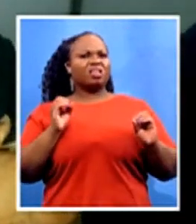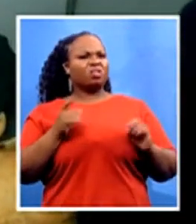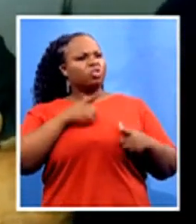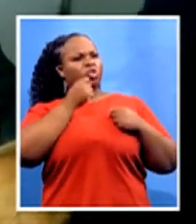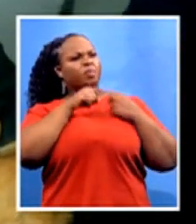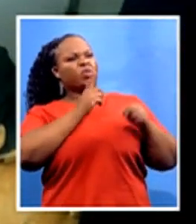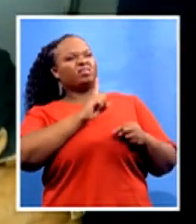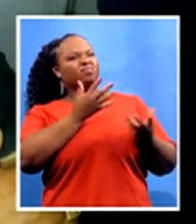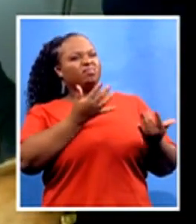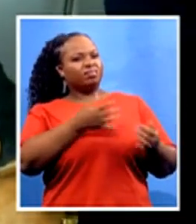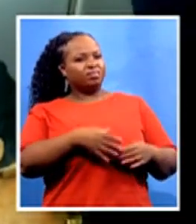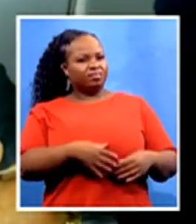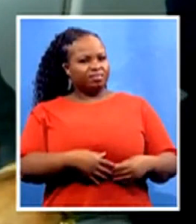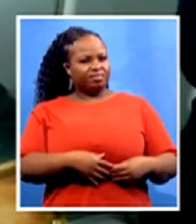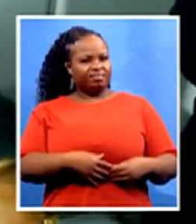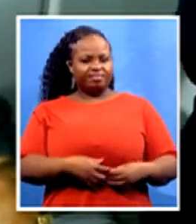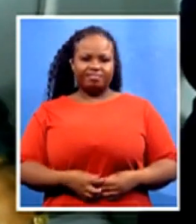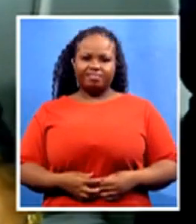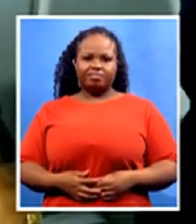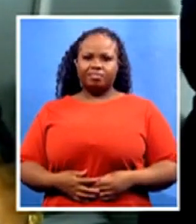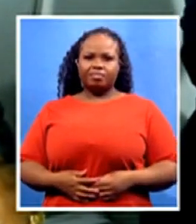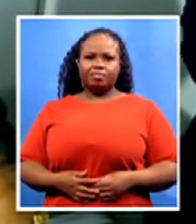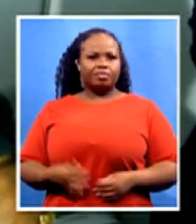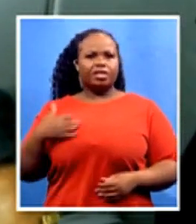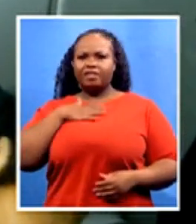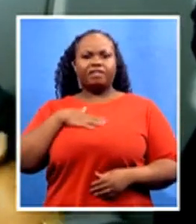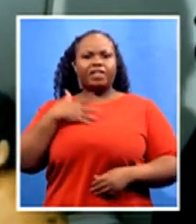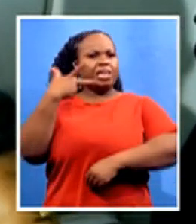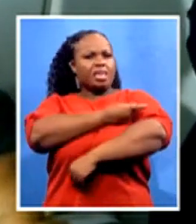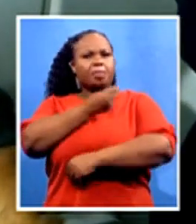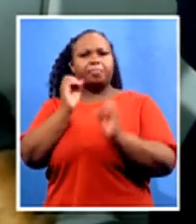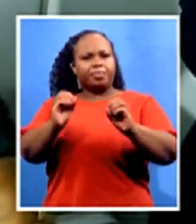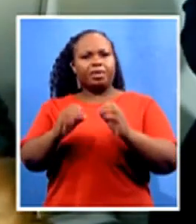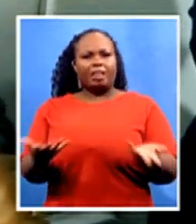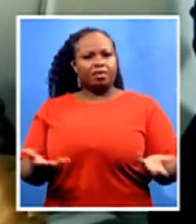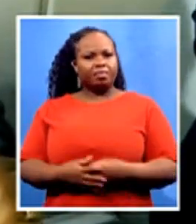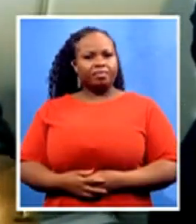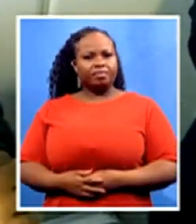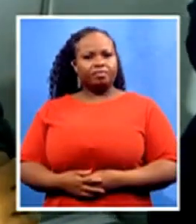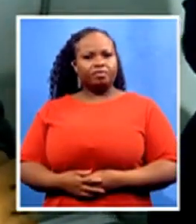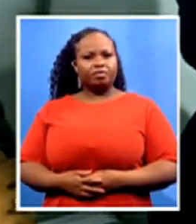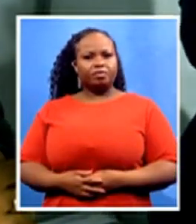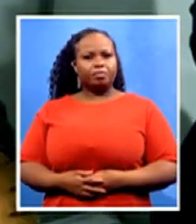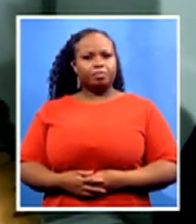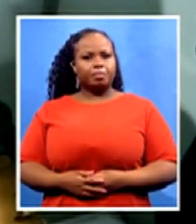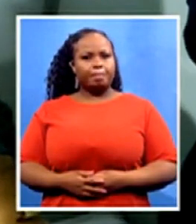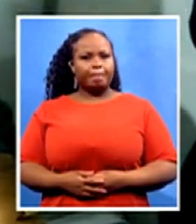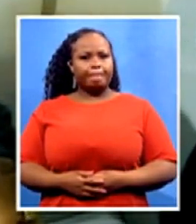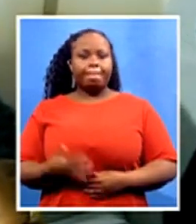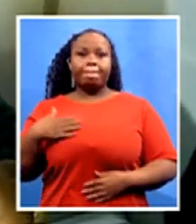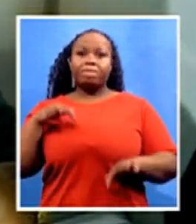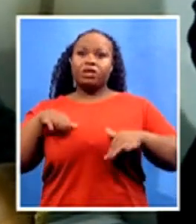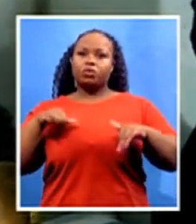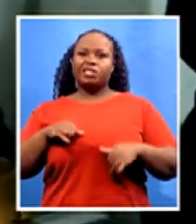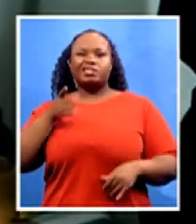No, it wasn't even. I didn't even feel like a prick. It was just, yeah. Now what I have to wait for now is to see what effects there'll be afterwards.